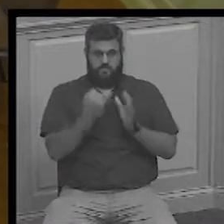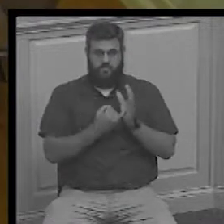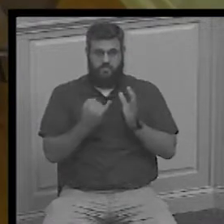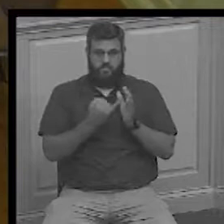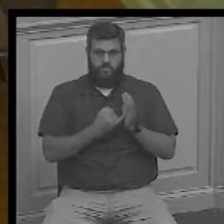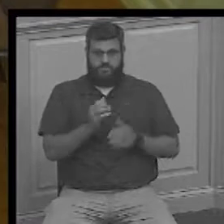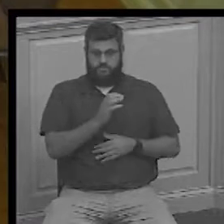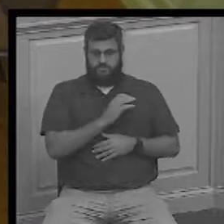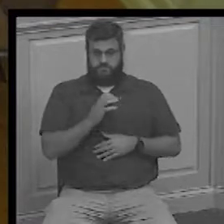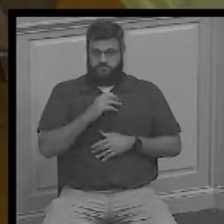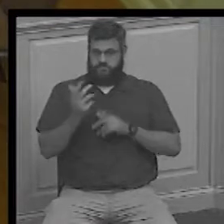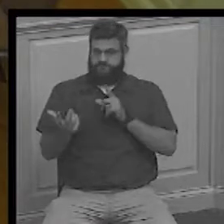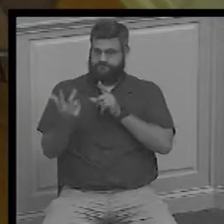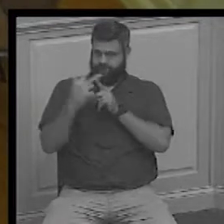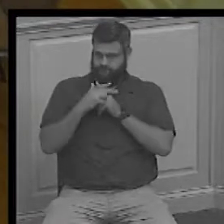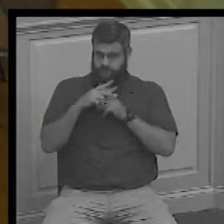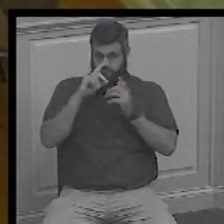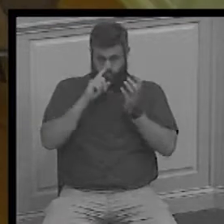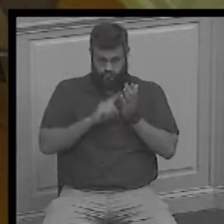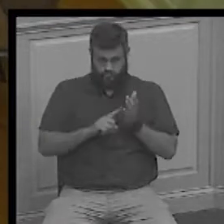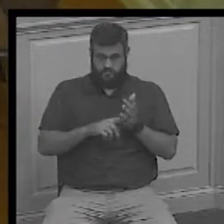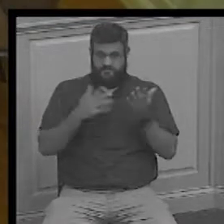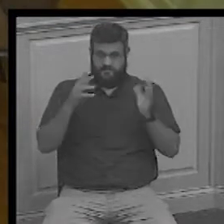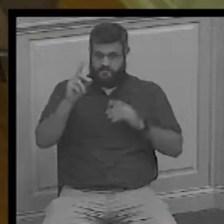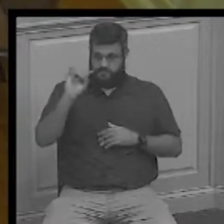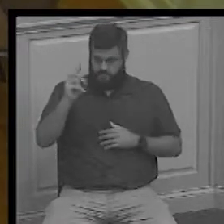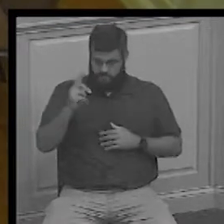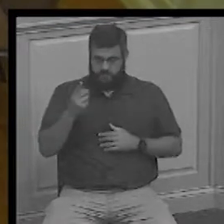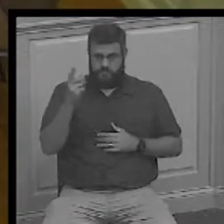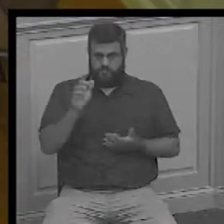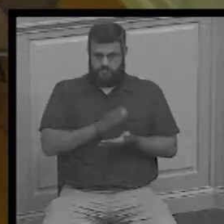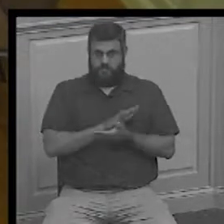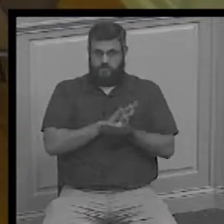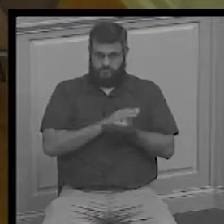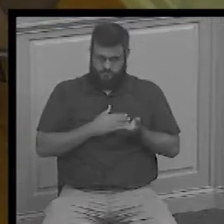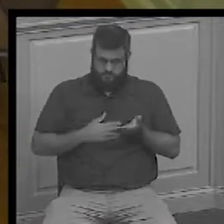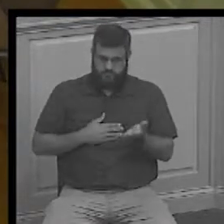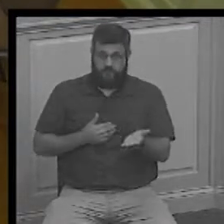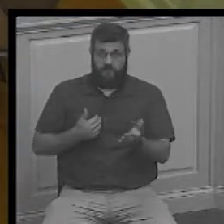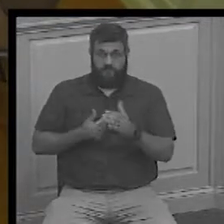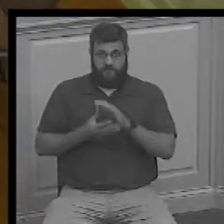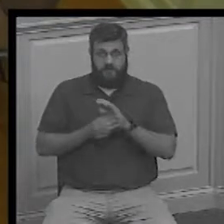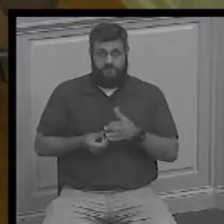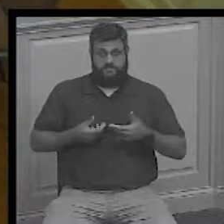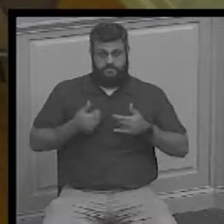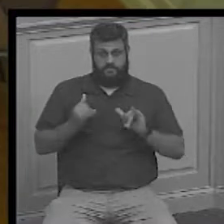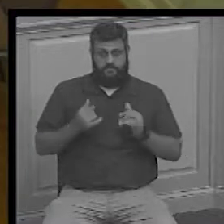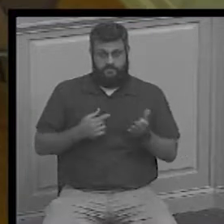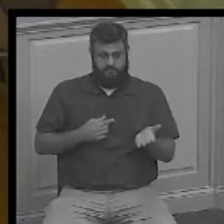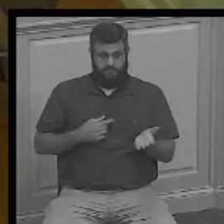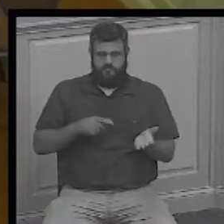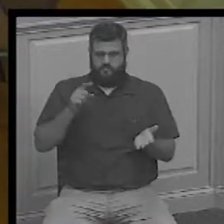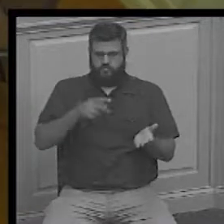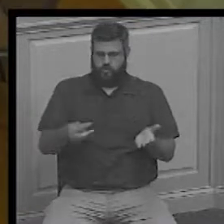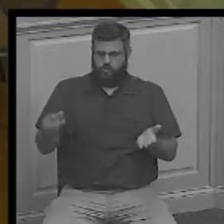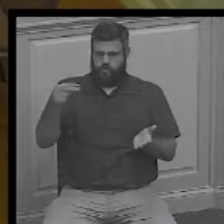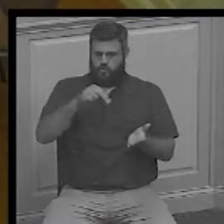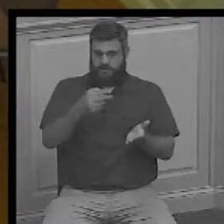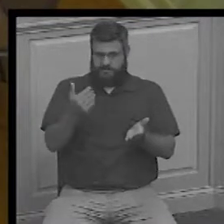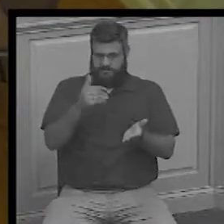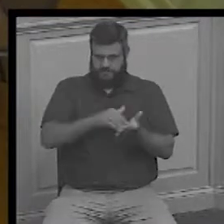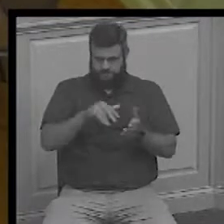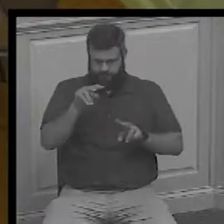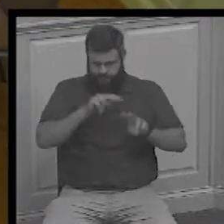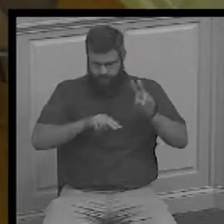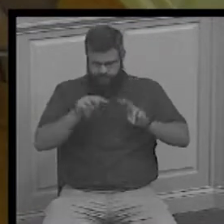charged with doing some research, which we did, and we presented a document. I still have a copy of that. I think that would be worth looking at in terms of the